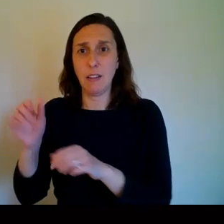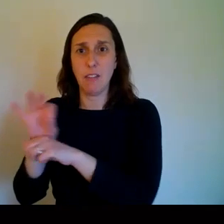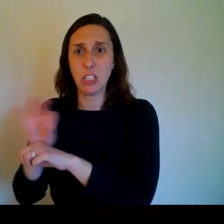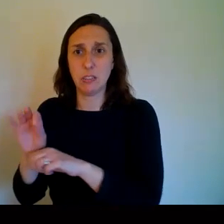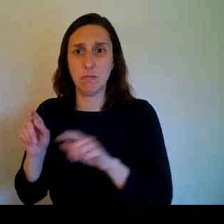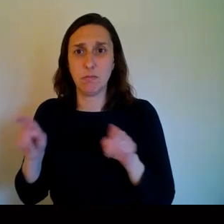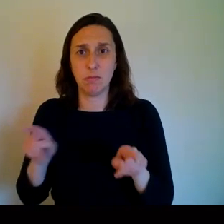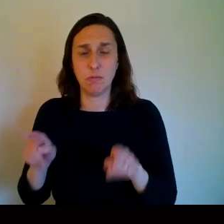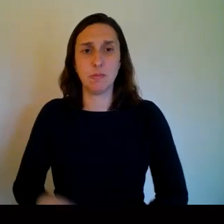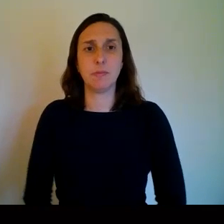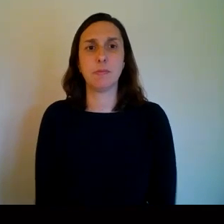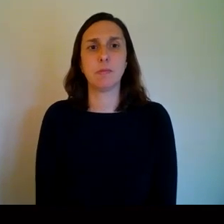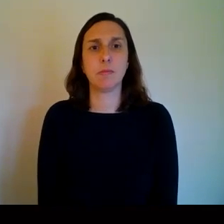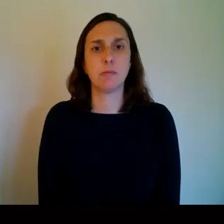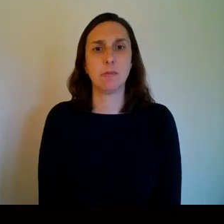different notations,